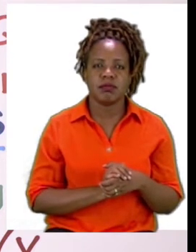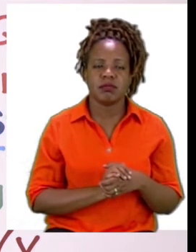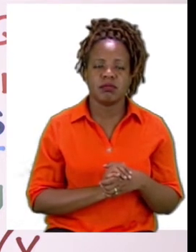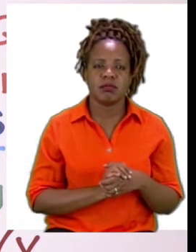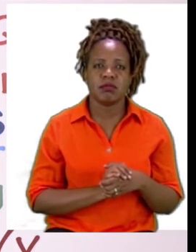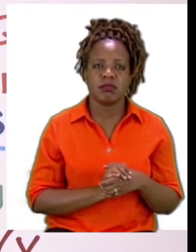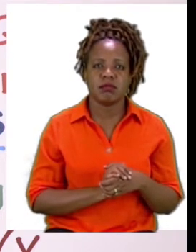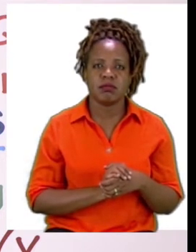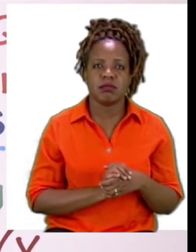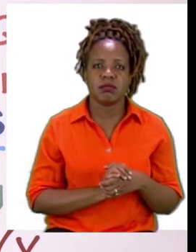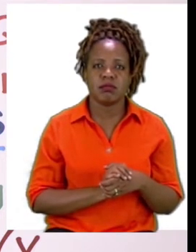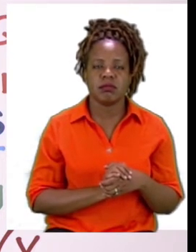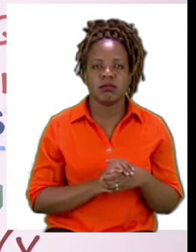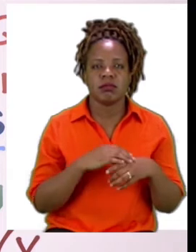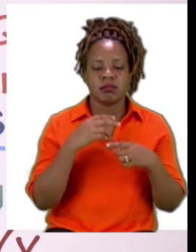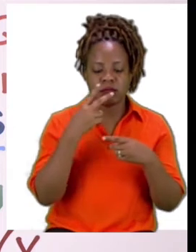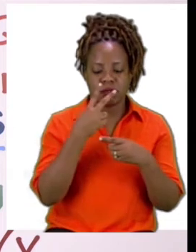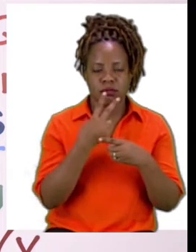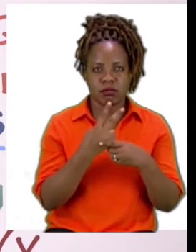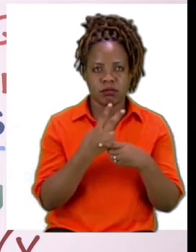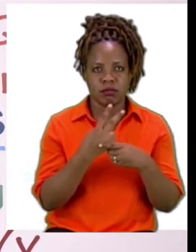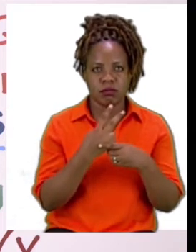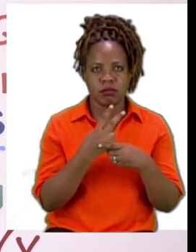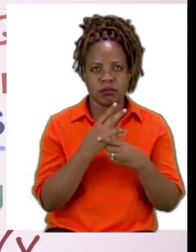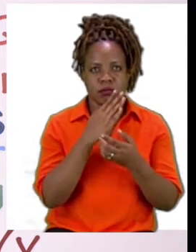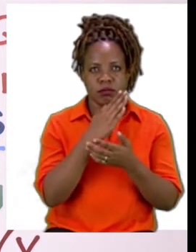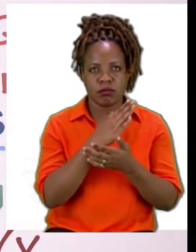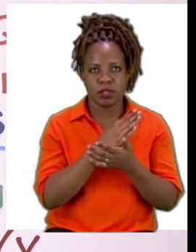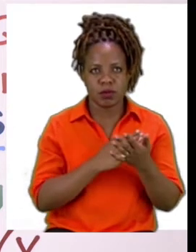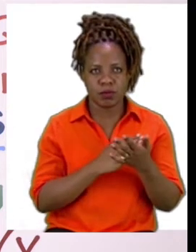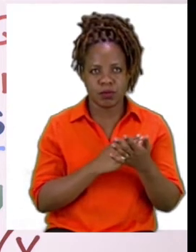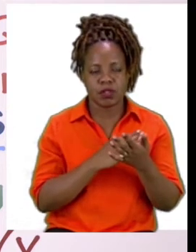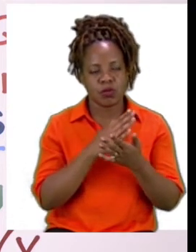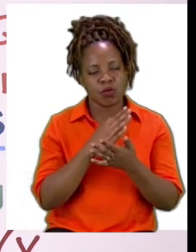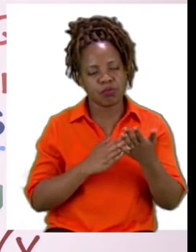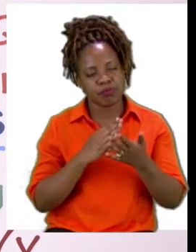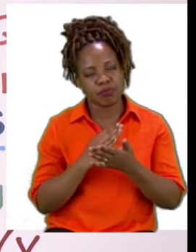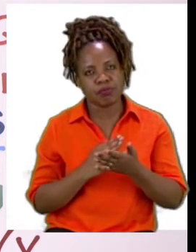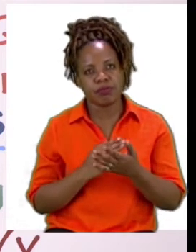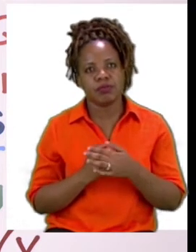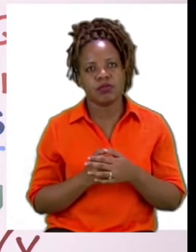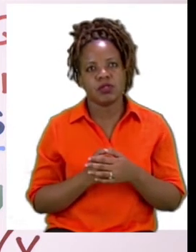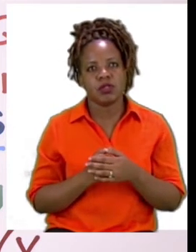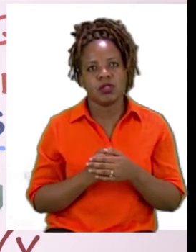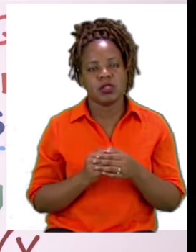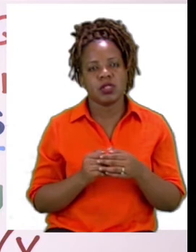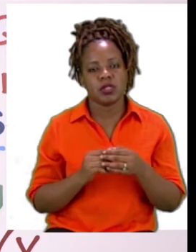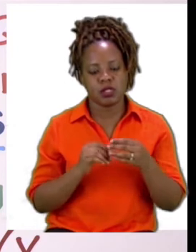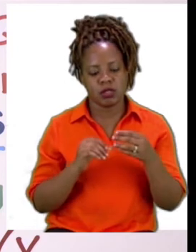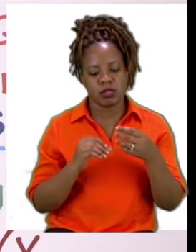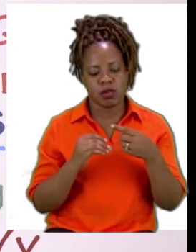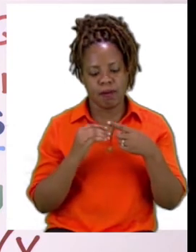Remember, the 2 on top is talking about the piece or pieces in the whole